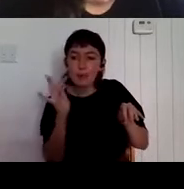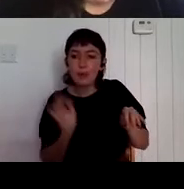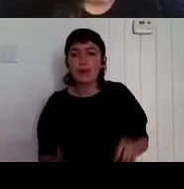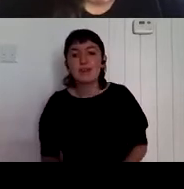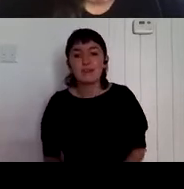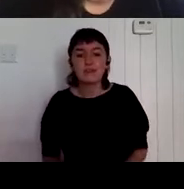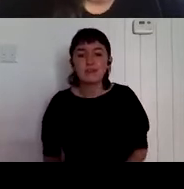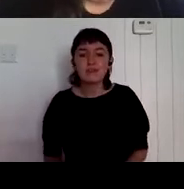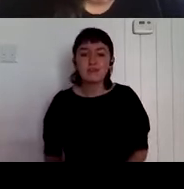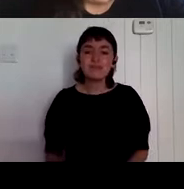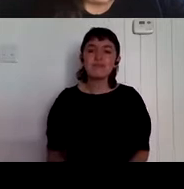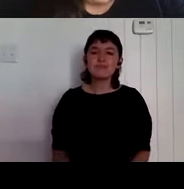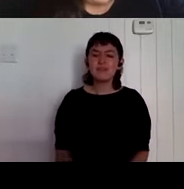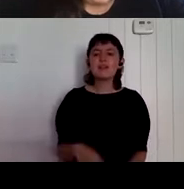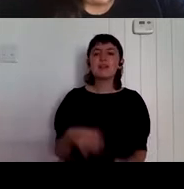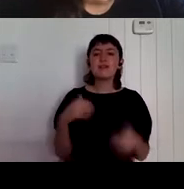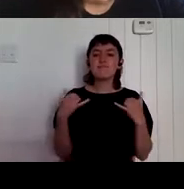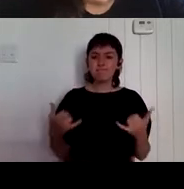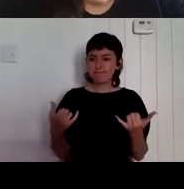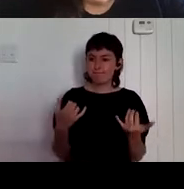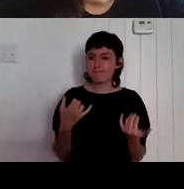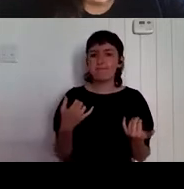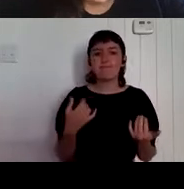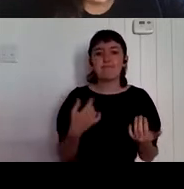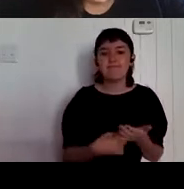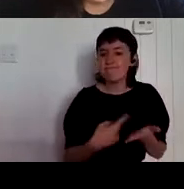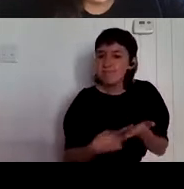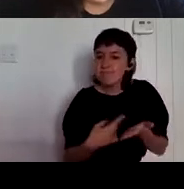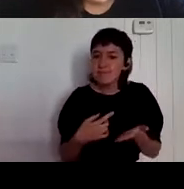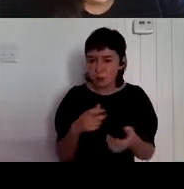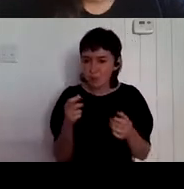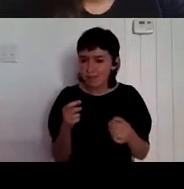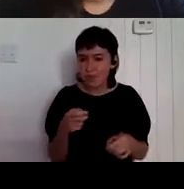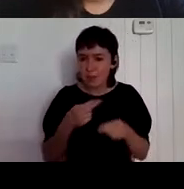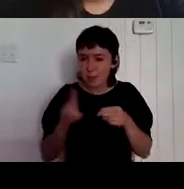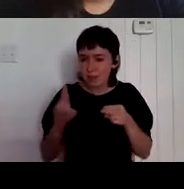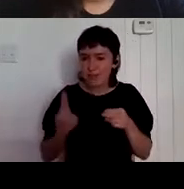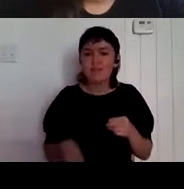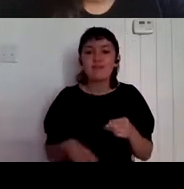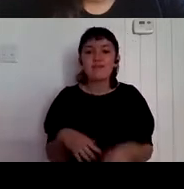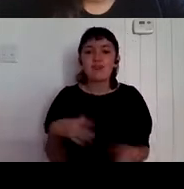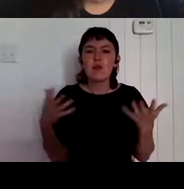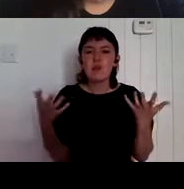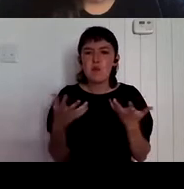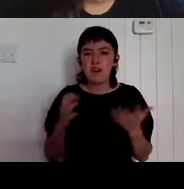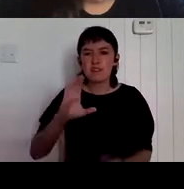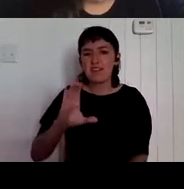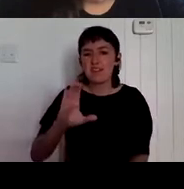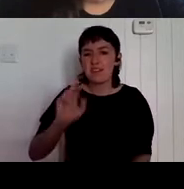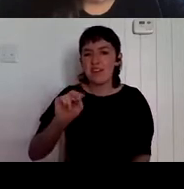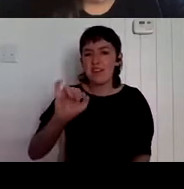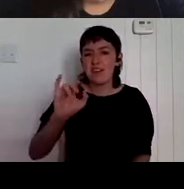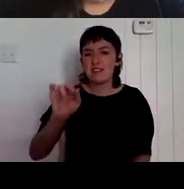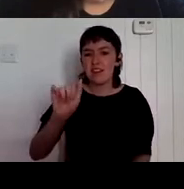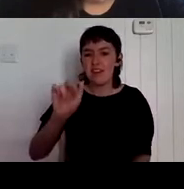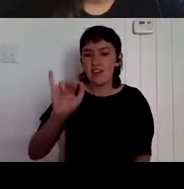And so, what we want to talk about, actually, for a quick second is, what is a cnidarian? So, jellyfish is just a